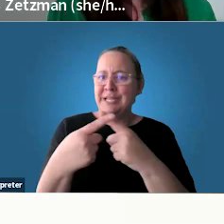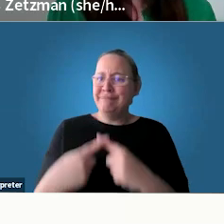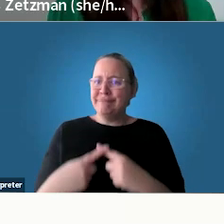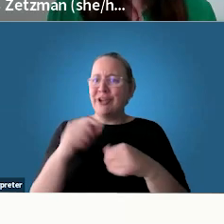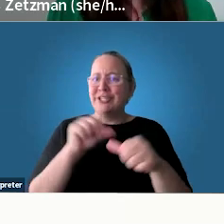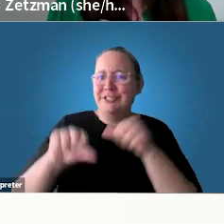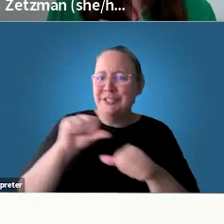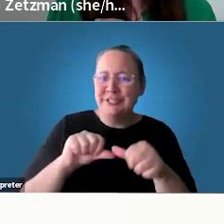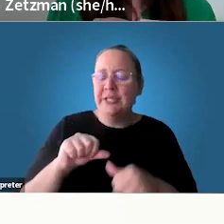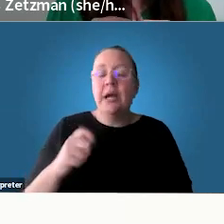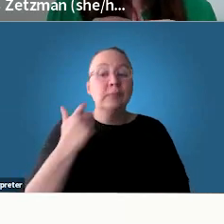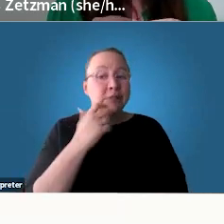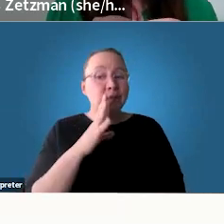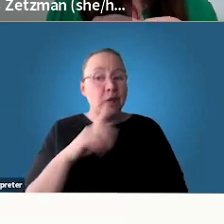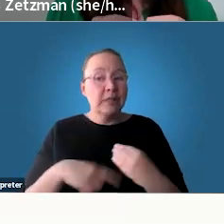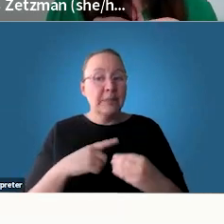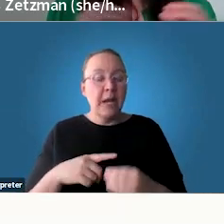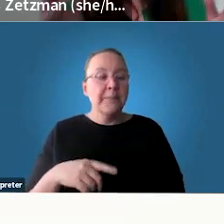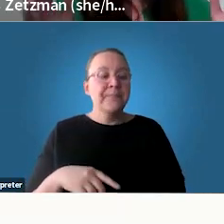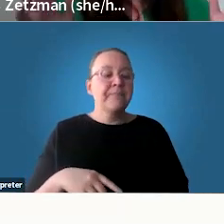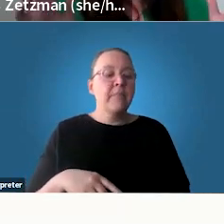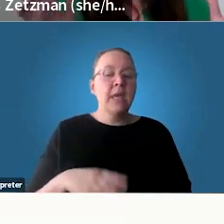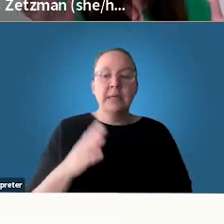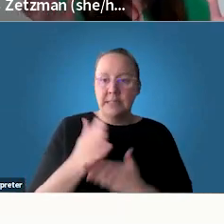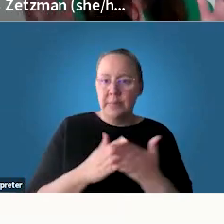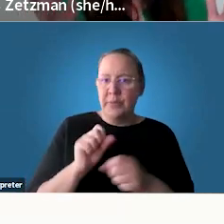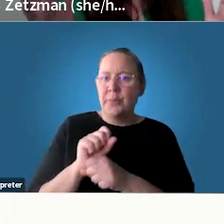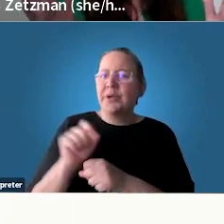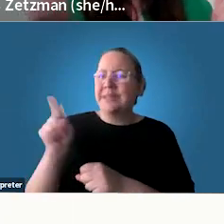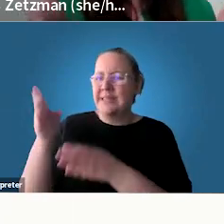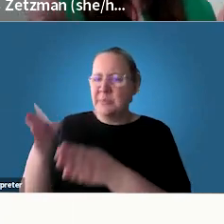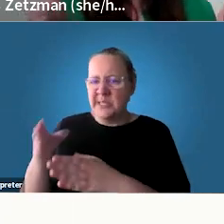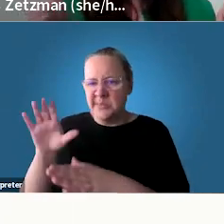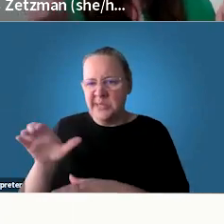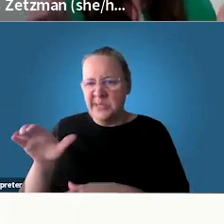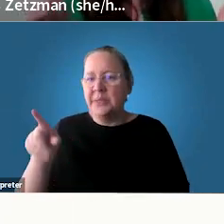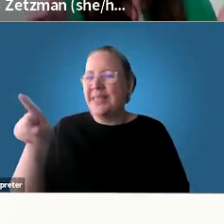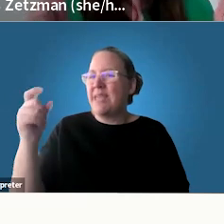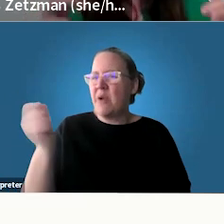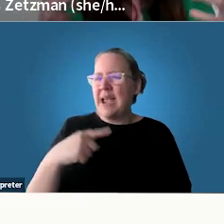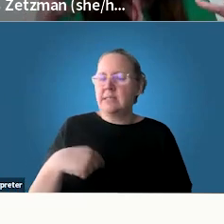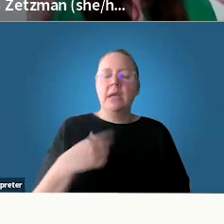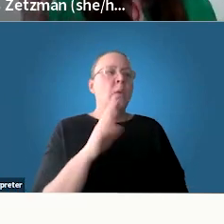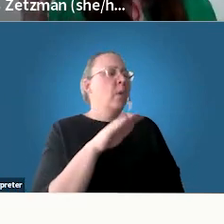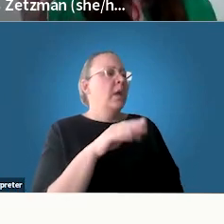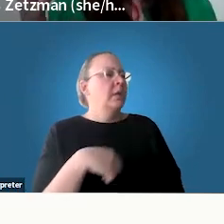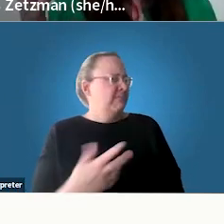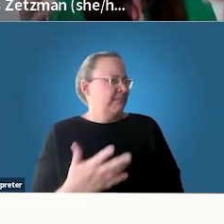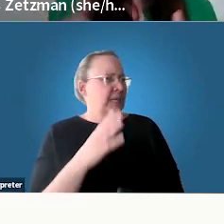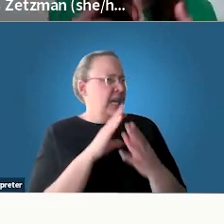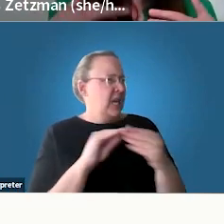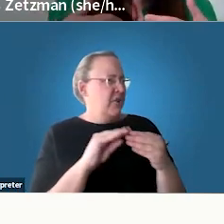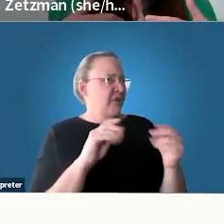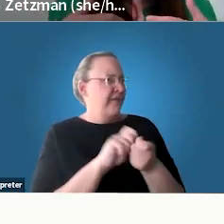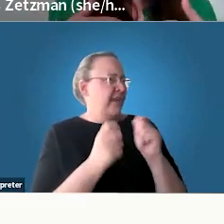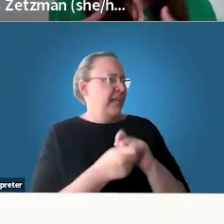talking with somebody recently about, some of the work that they were doing, and they were asking, well, isn't it narrative